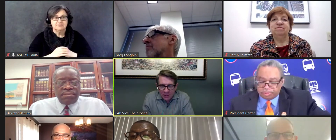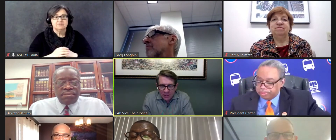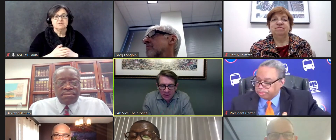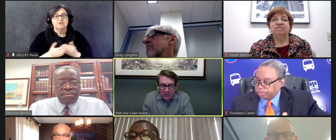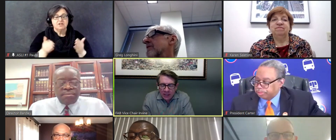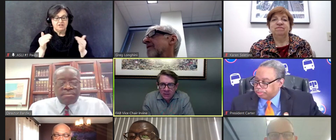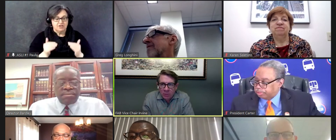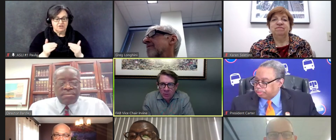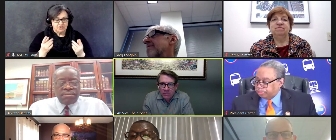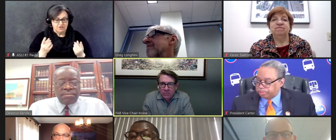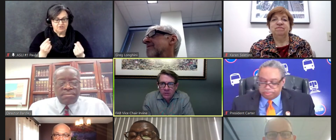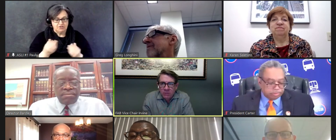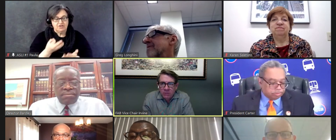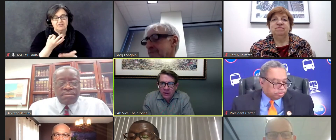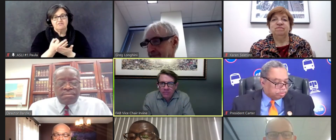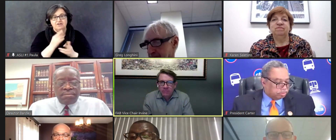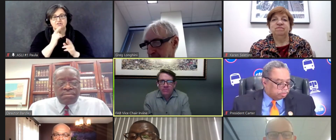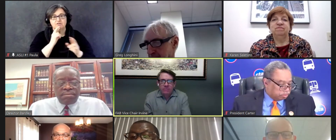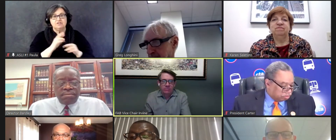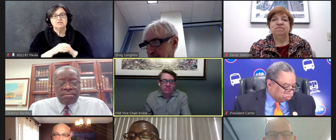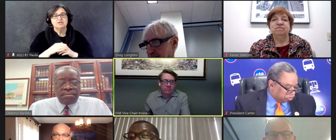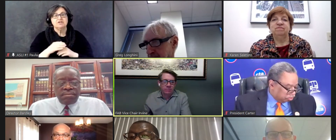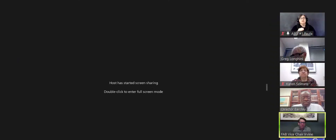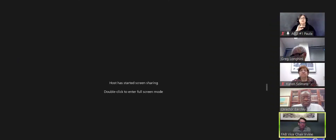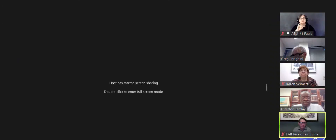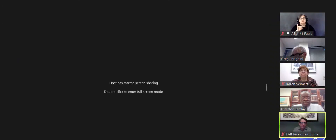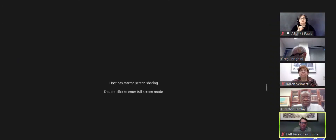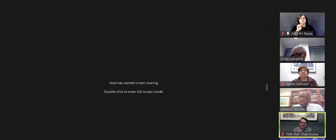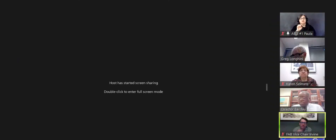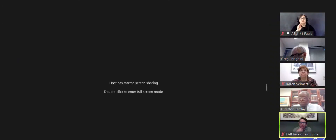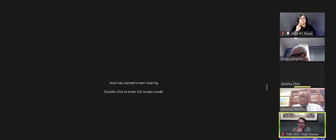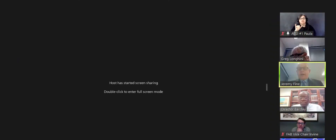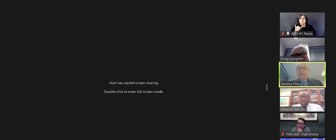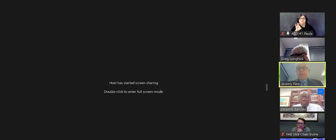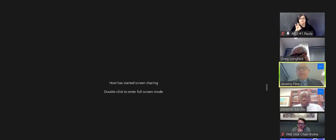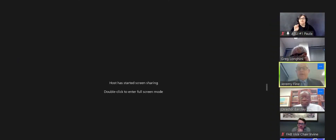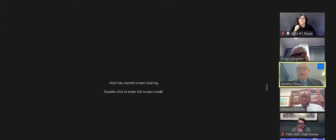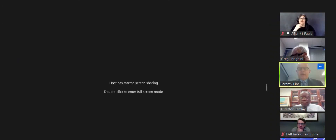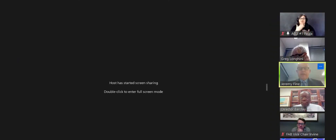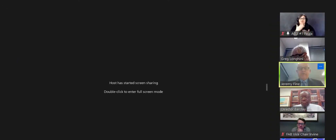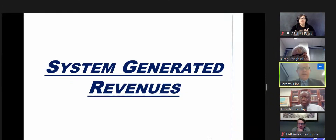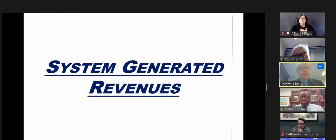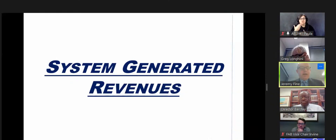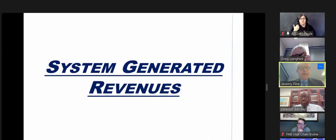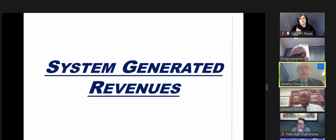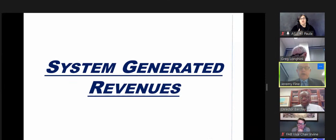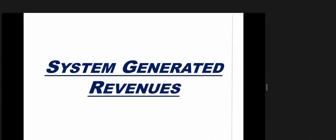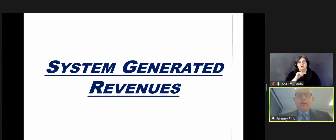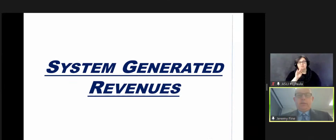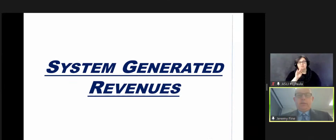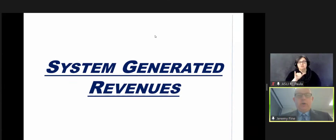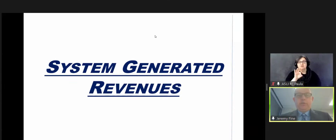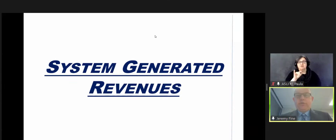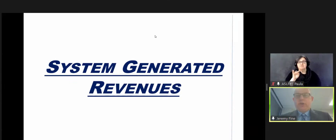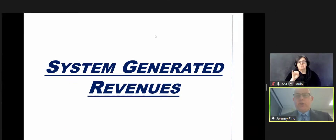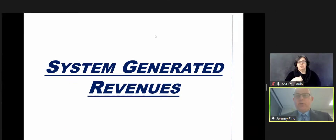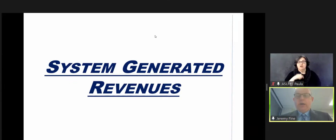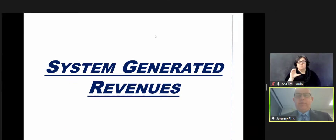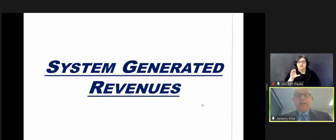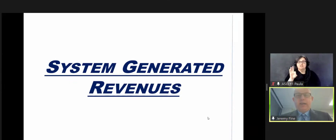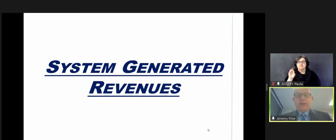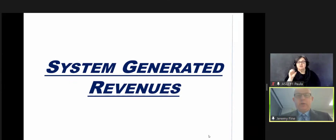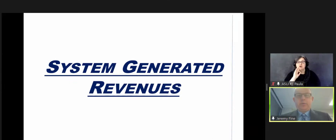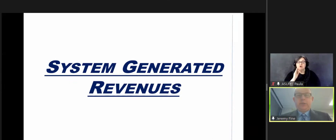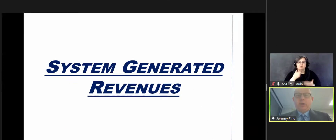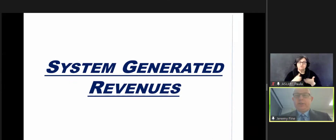order of business is the finance report. Jeremy Fine. Good morning, I'm Jeremy Fine, your Chief Financial Officer, and I'll give an overview